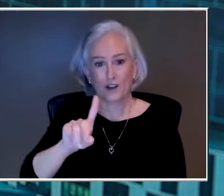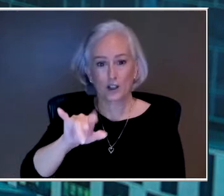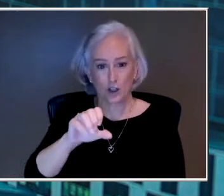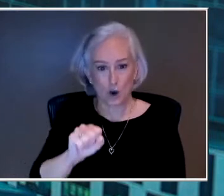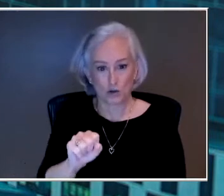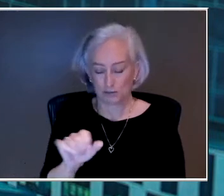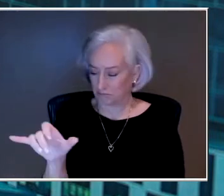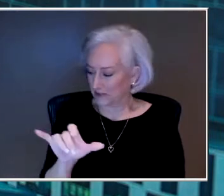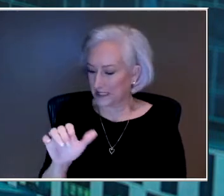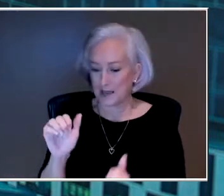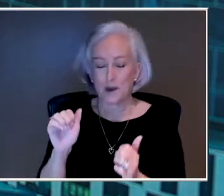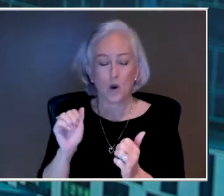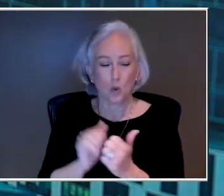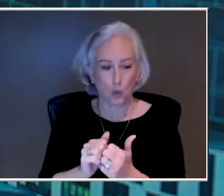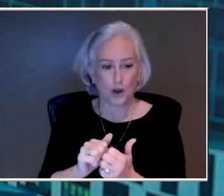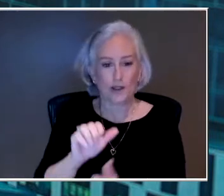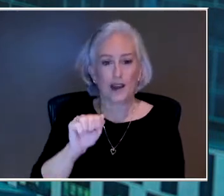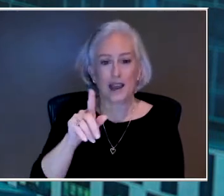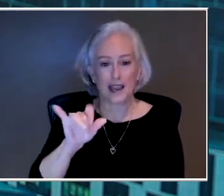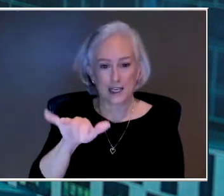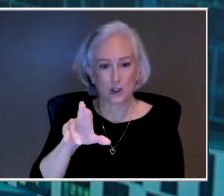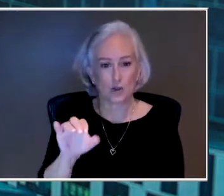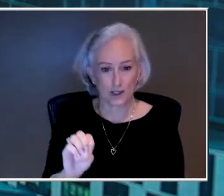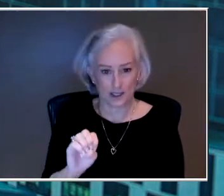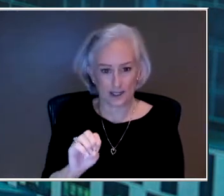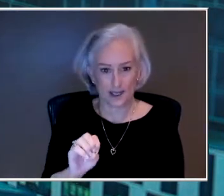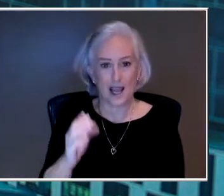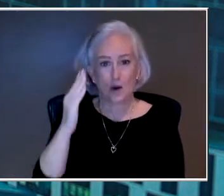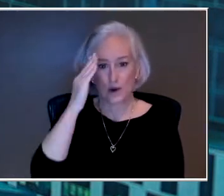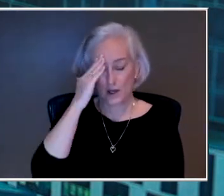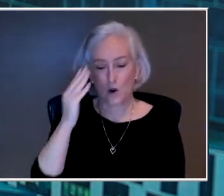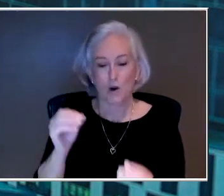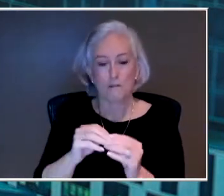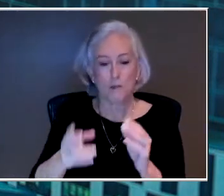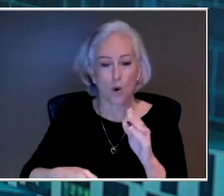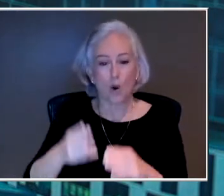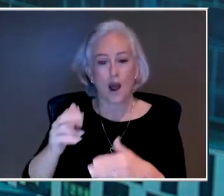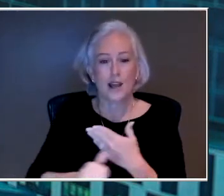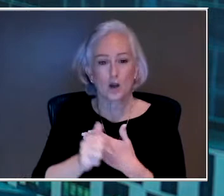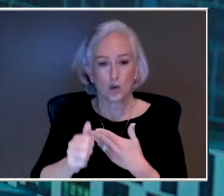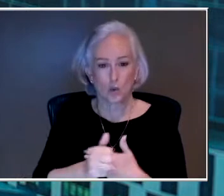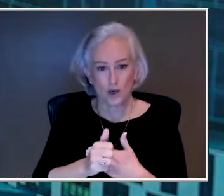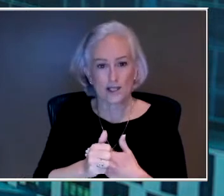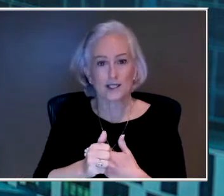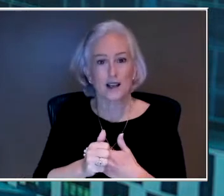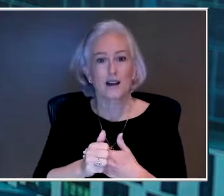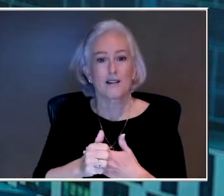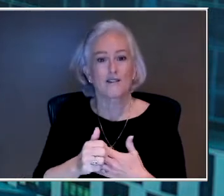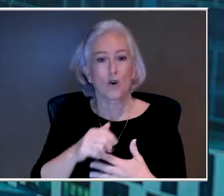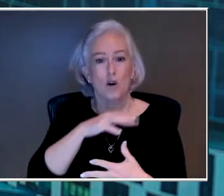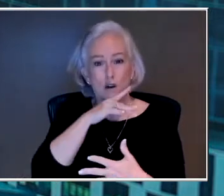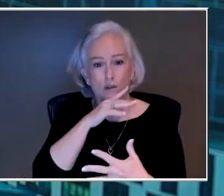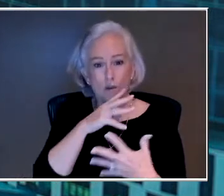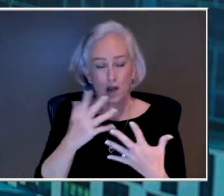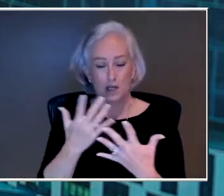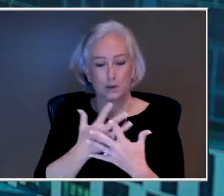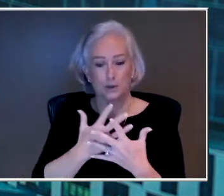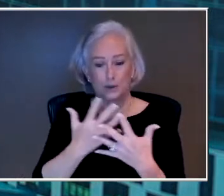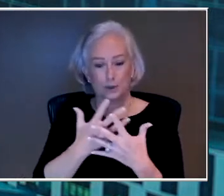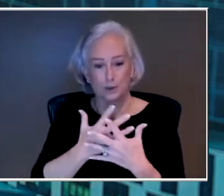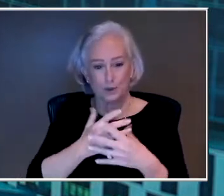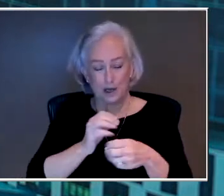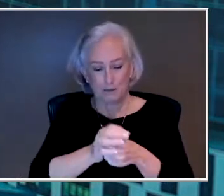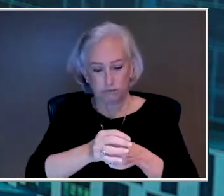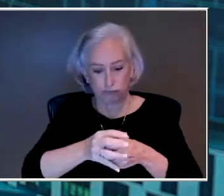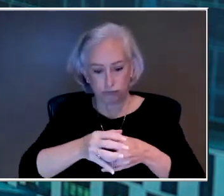know that there's a higher risk of those lymph channels having traffic build up. So I talk about it like traffic building up on a highway. The more